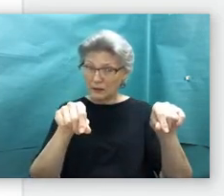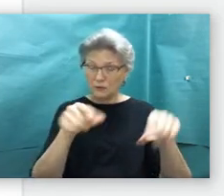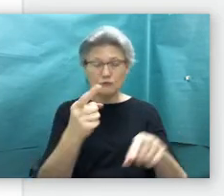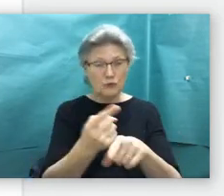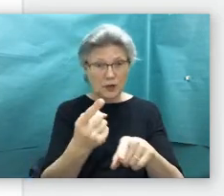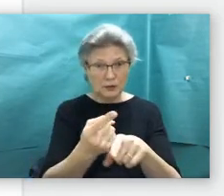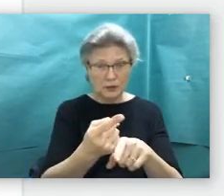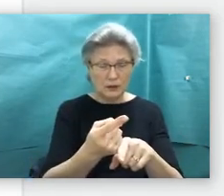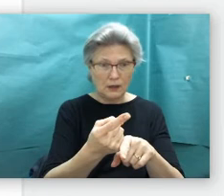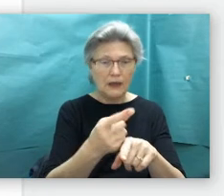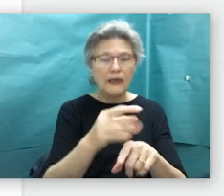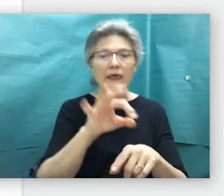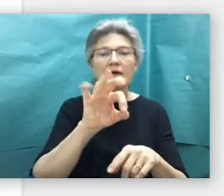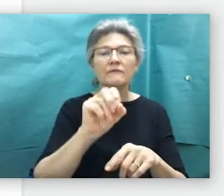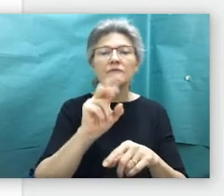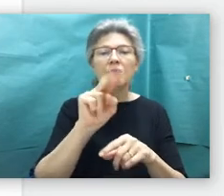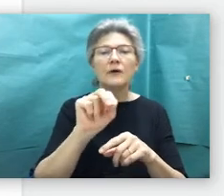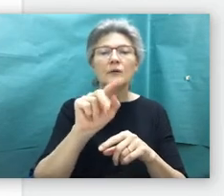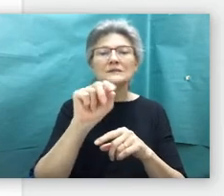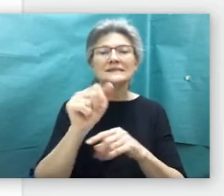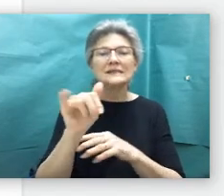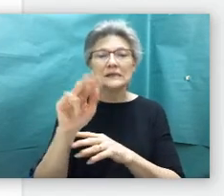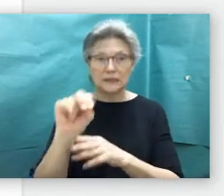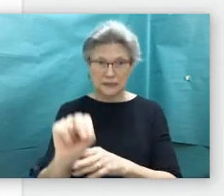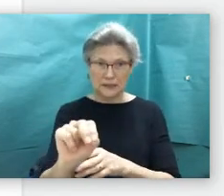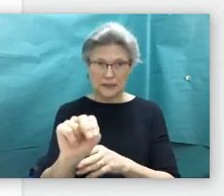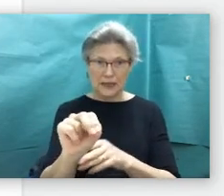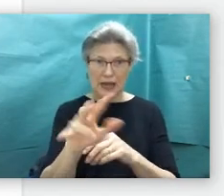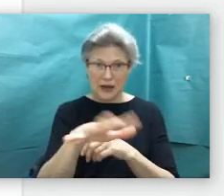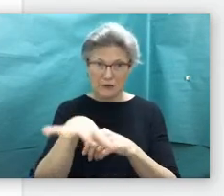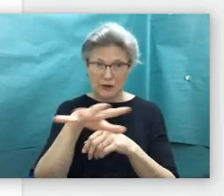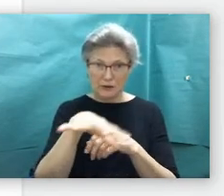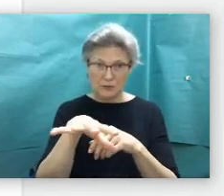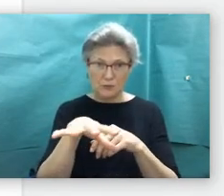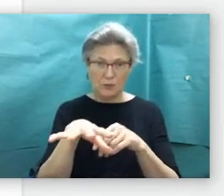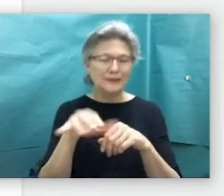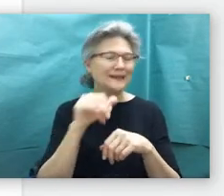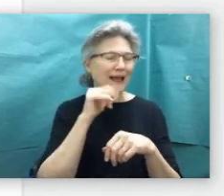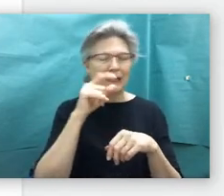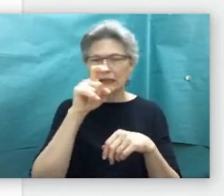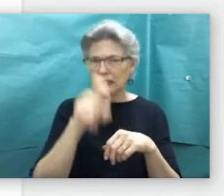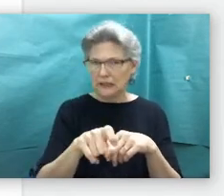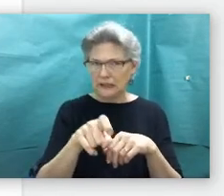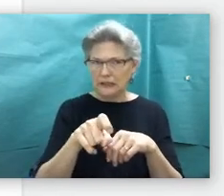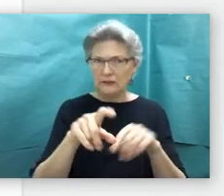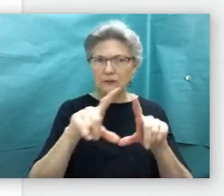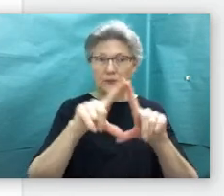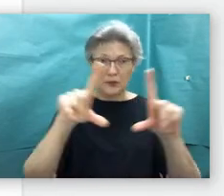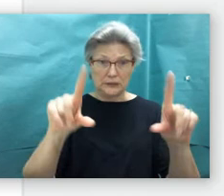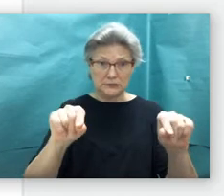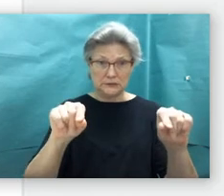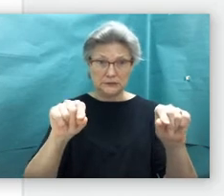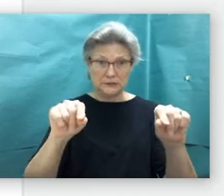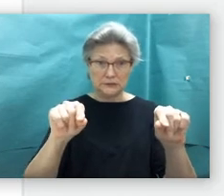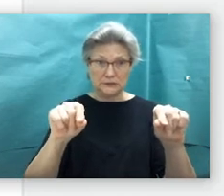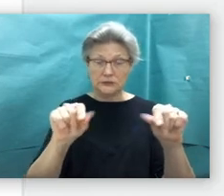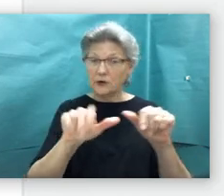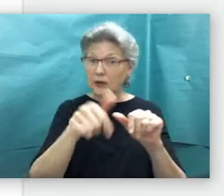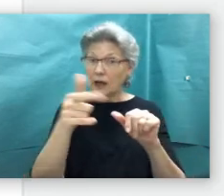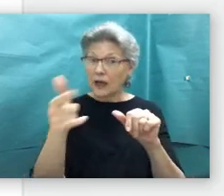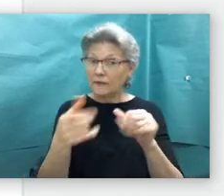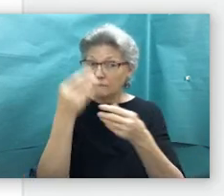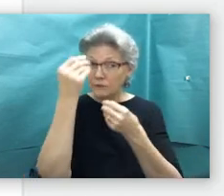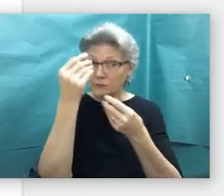Absolutely, you're right. In the problem, it tells us that the fountain area will not be covered by brick. Is there any